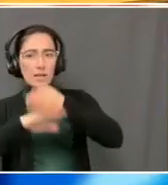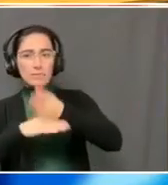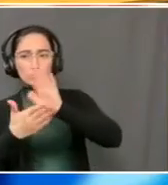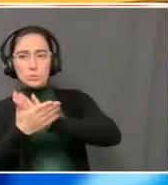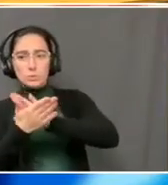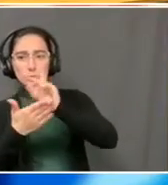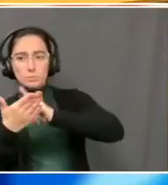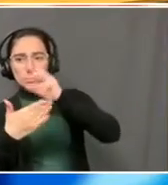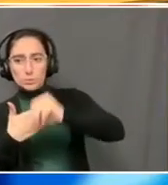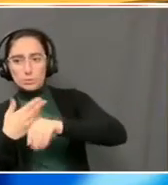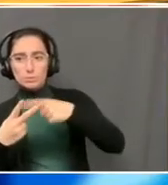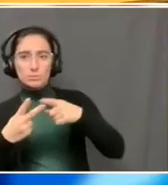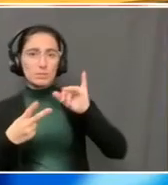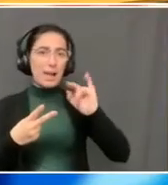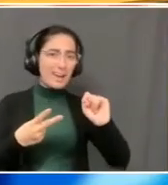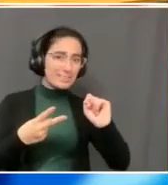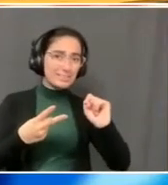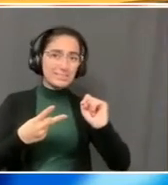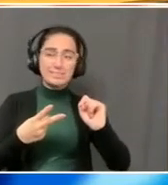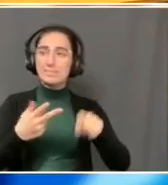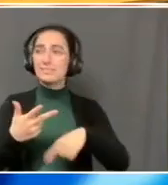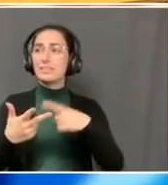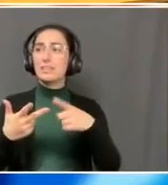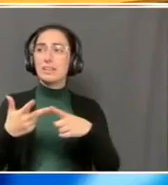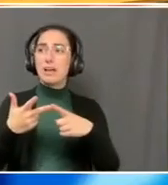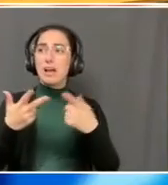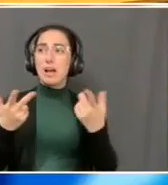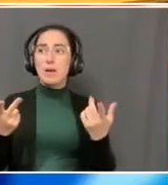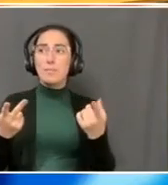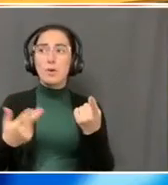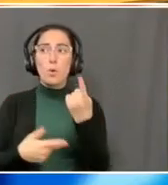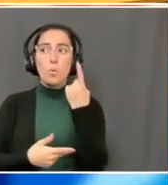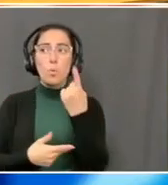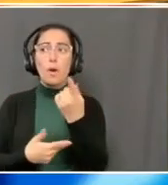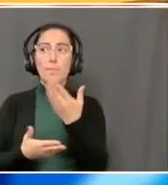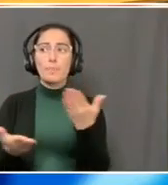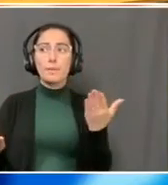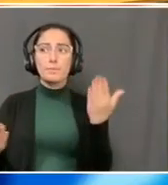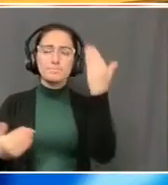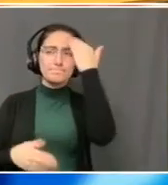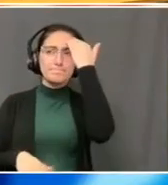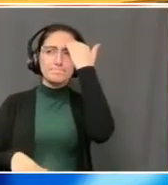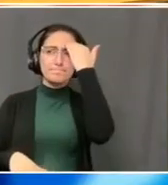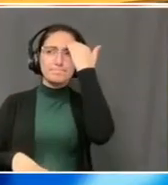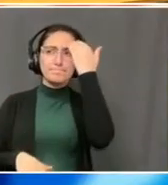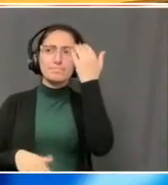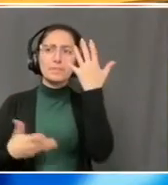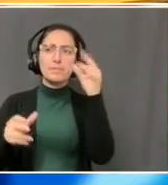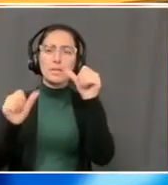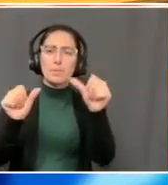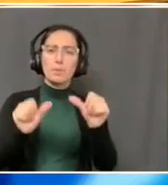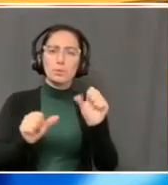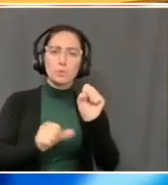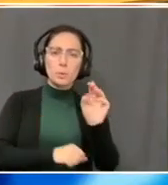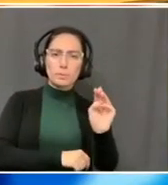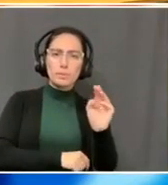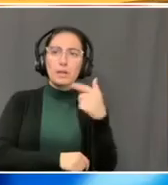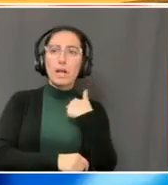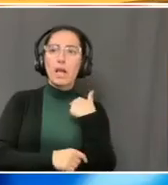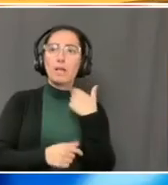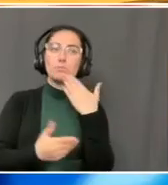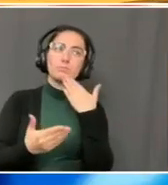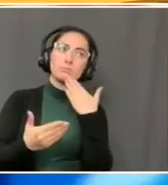the IT infrastructure. One thing too, I know I've seen posts on social media, and I think my colleagues have as